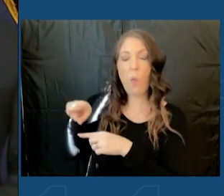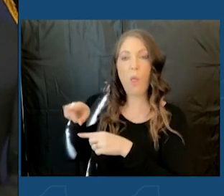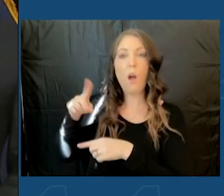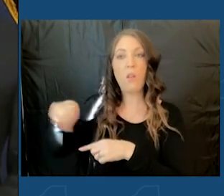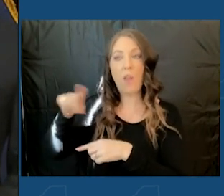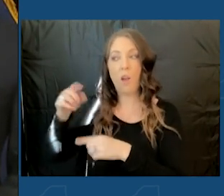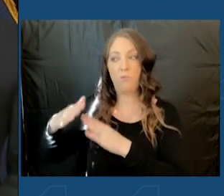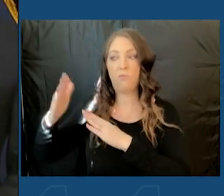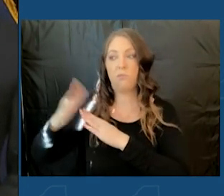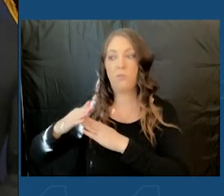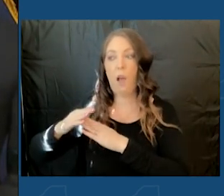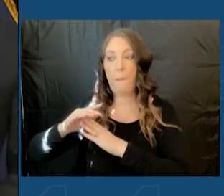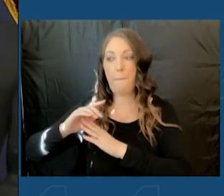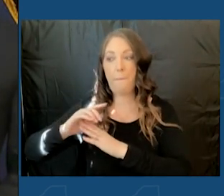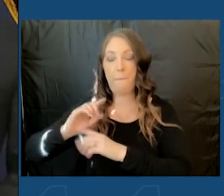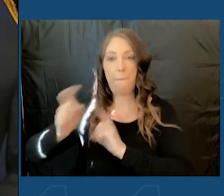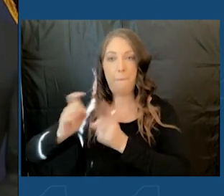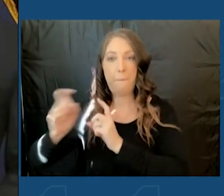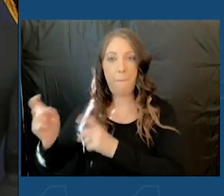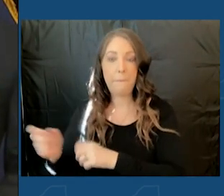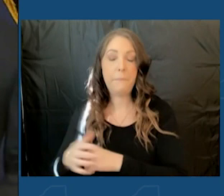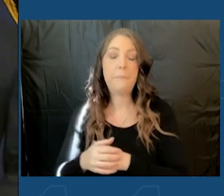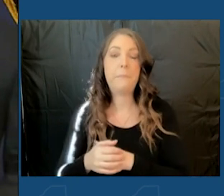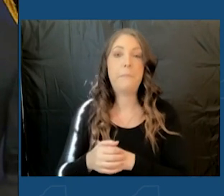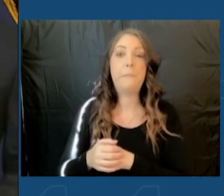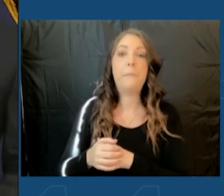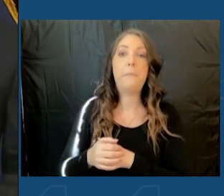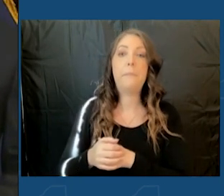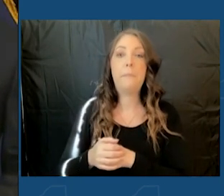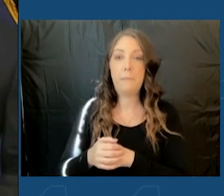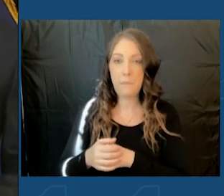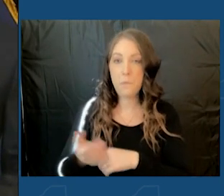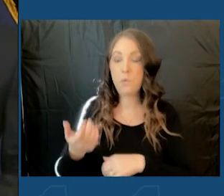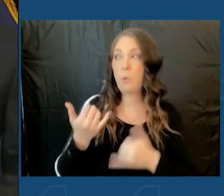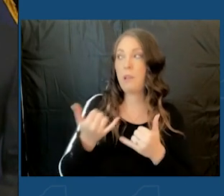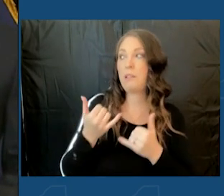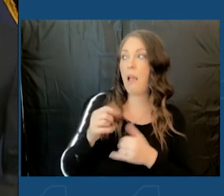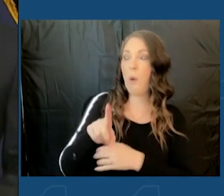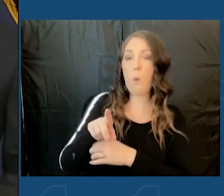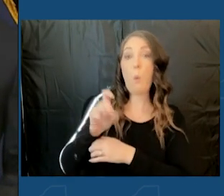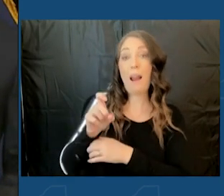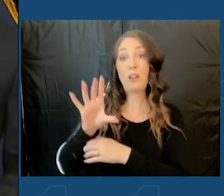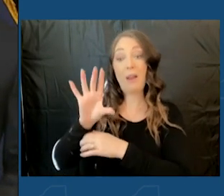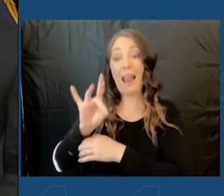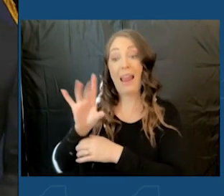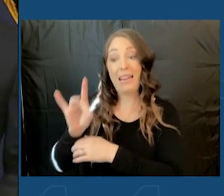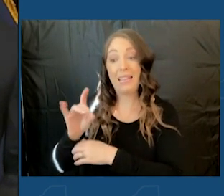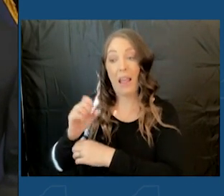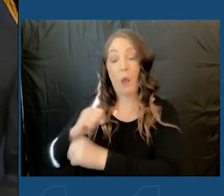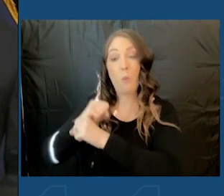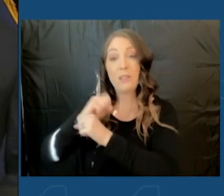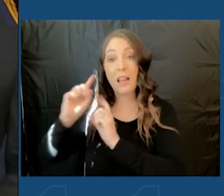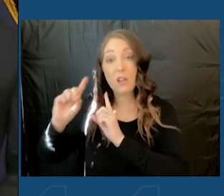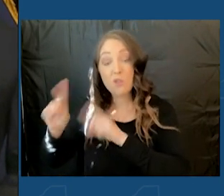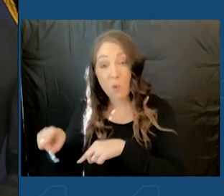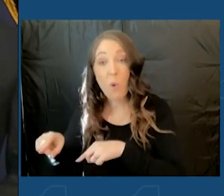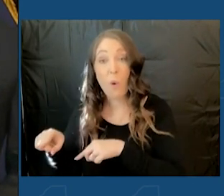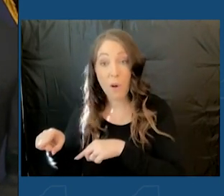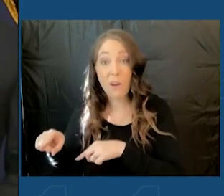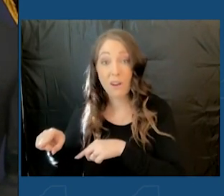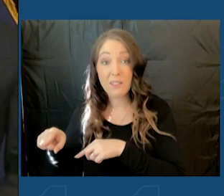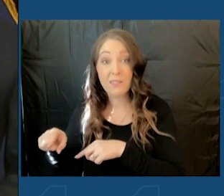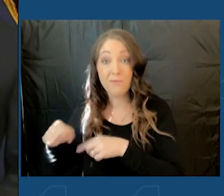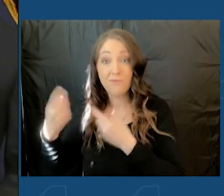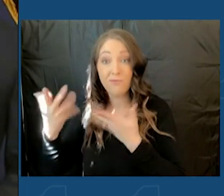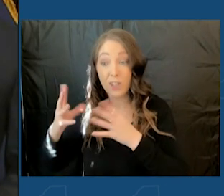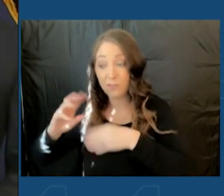over 74% in this short time, 188 protection orders issued, and that means 188 people may have